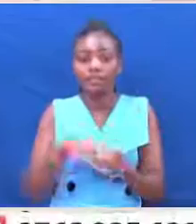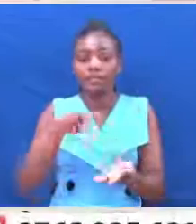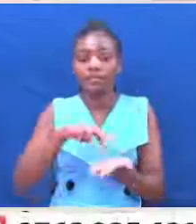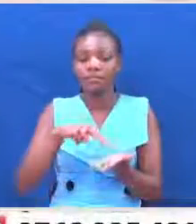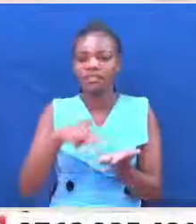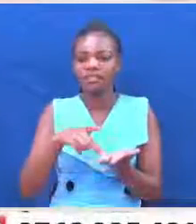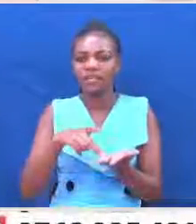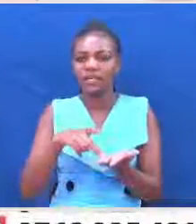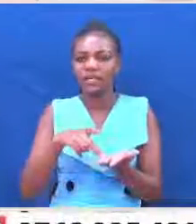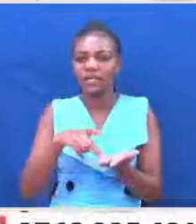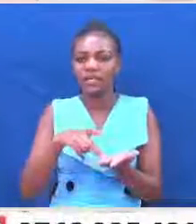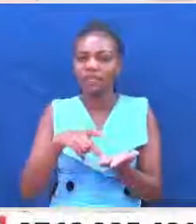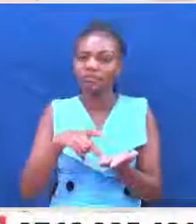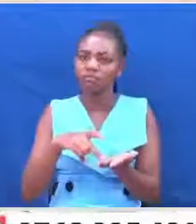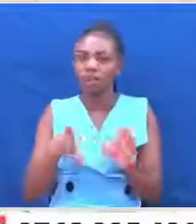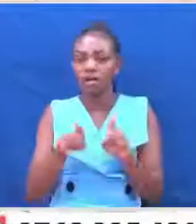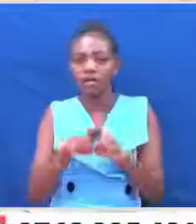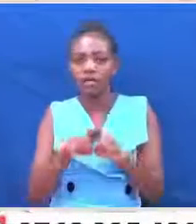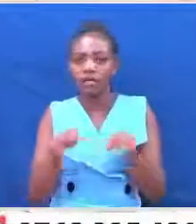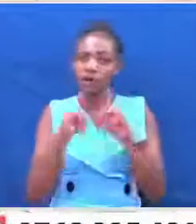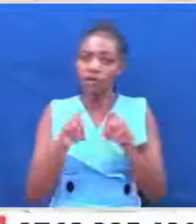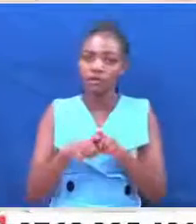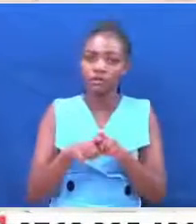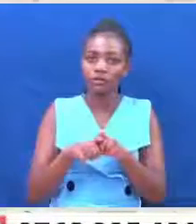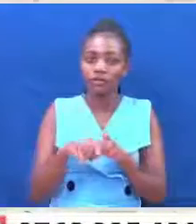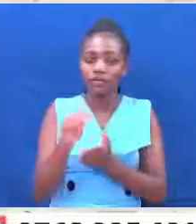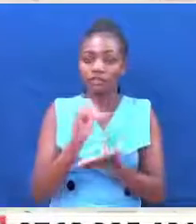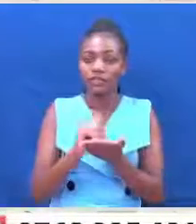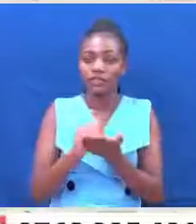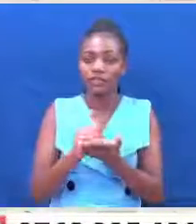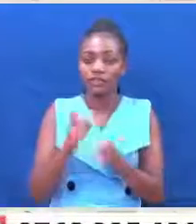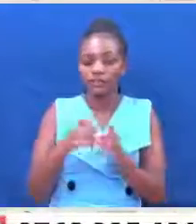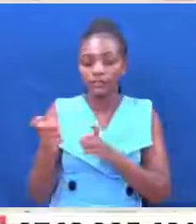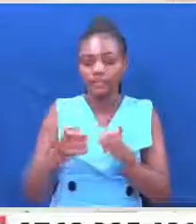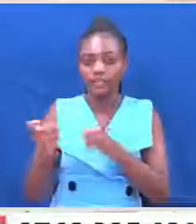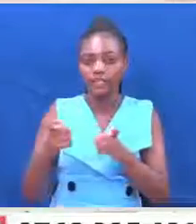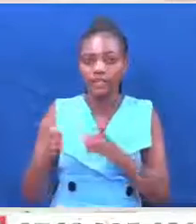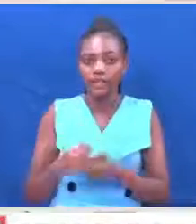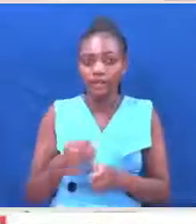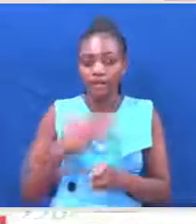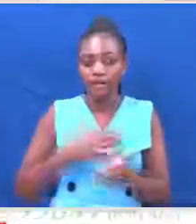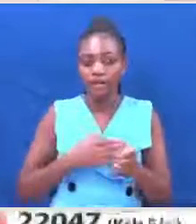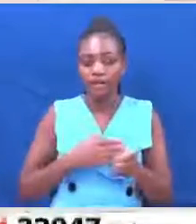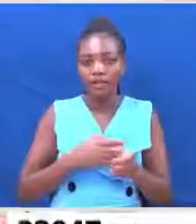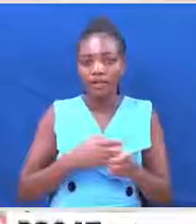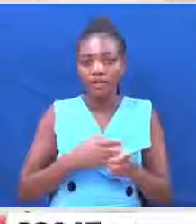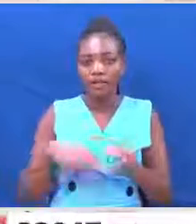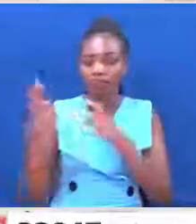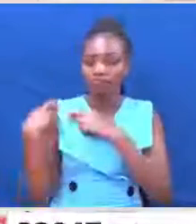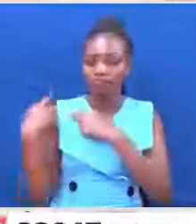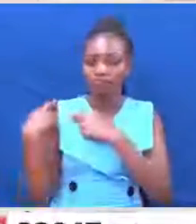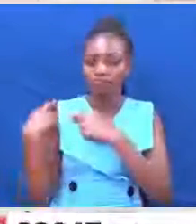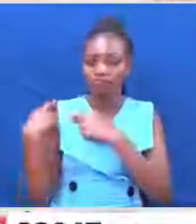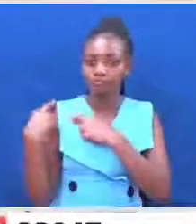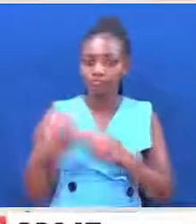projects, and has also been central in the coordination of my administration's response to